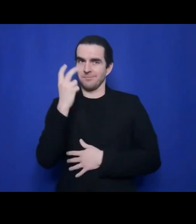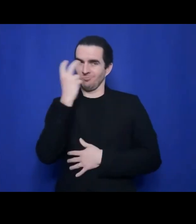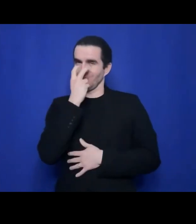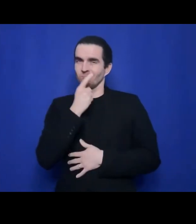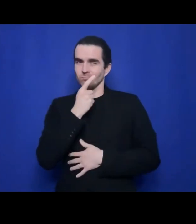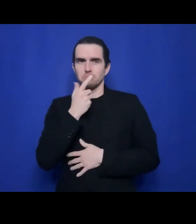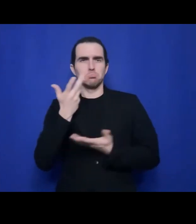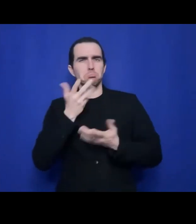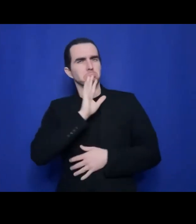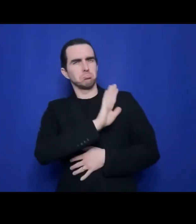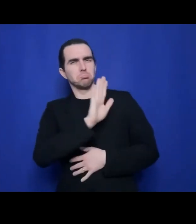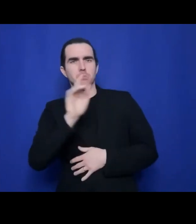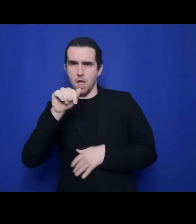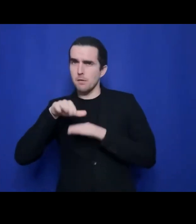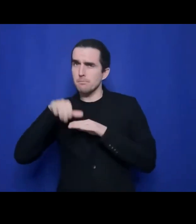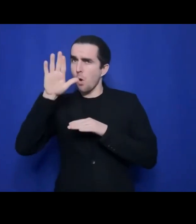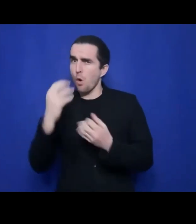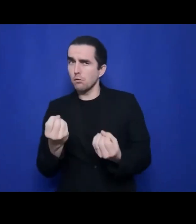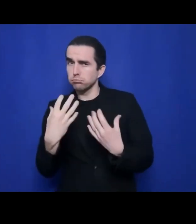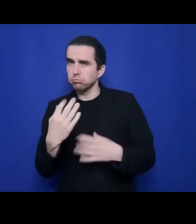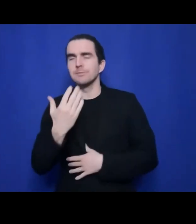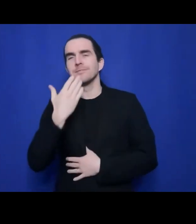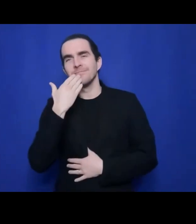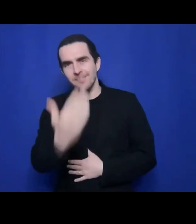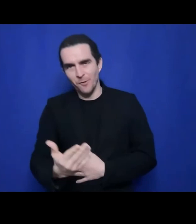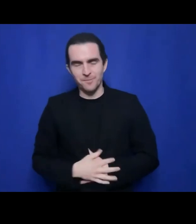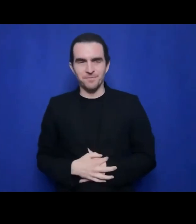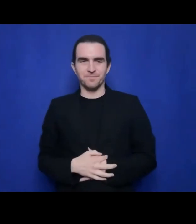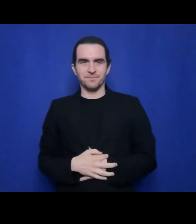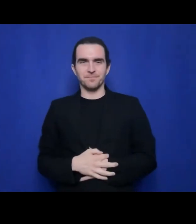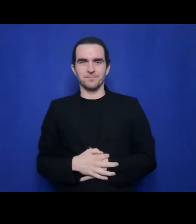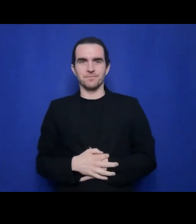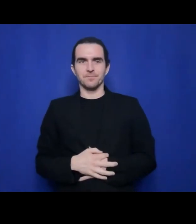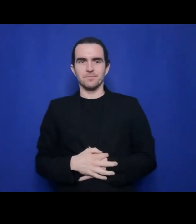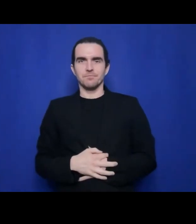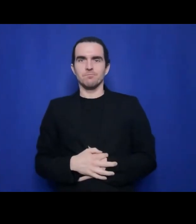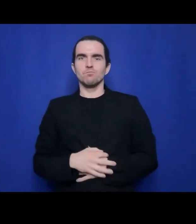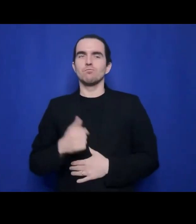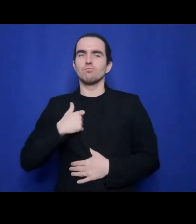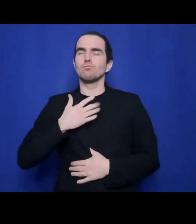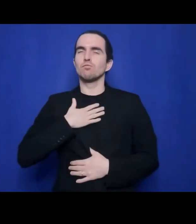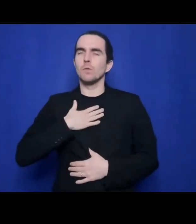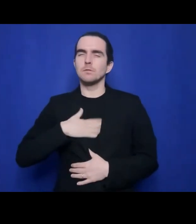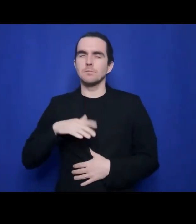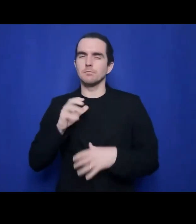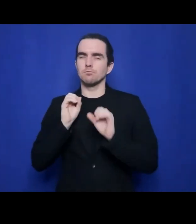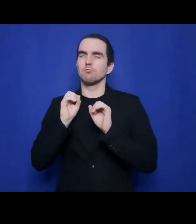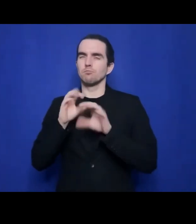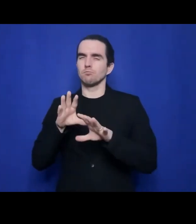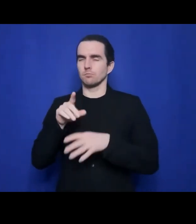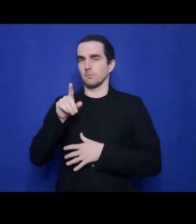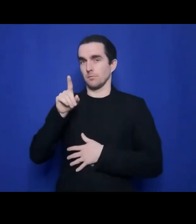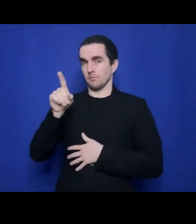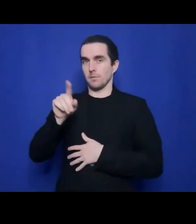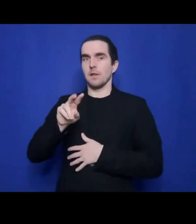I would like to start with Nefertiti. What could you tell tell us regarding in this? this What is your regard? opinion What's